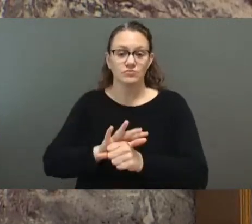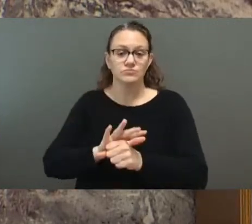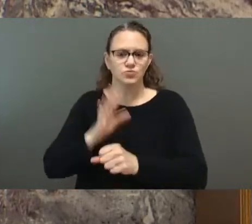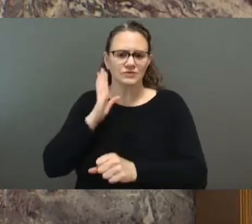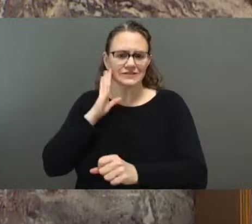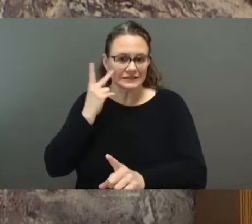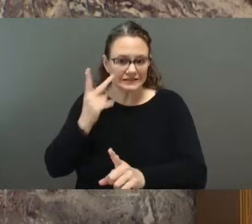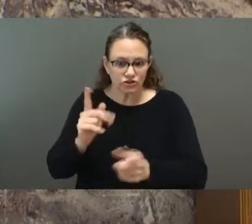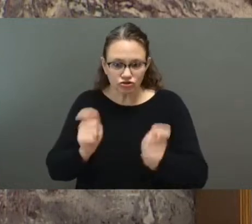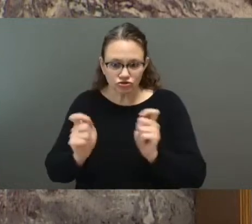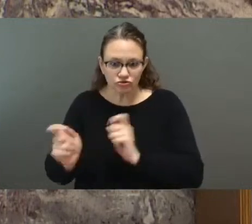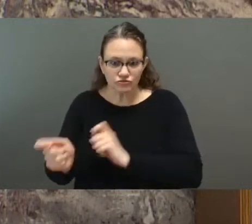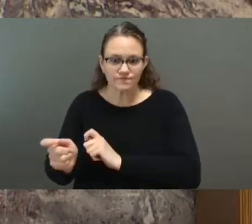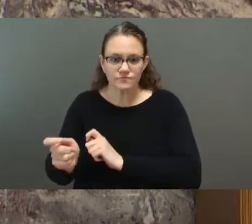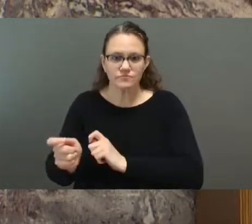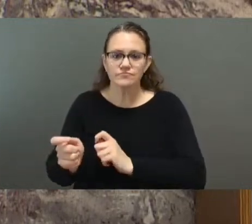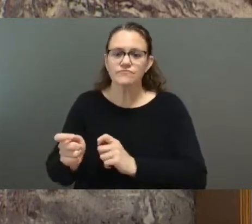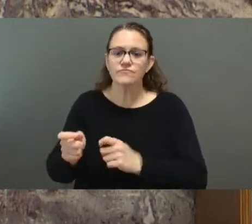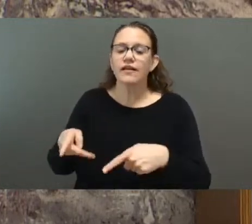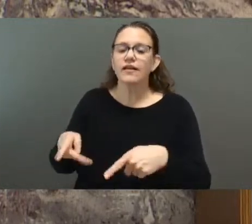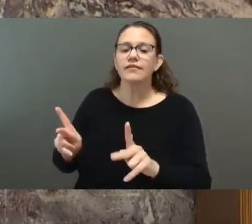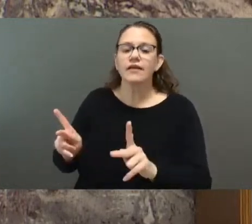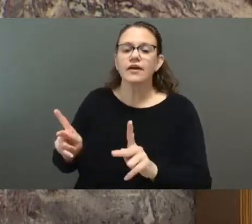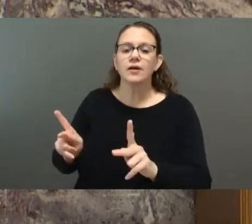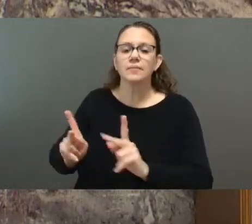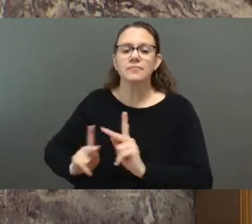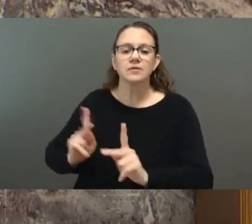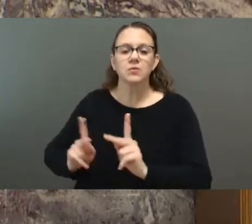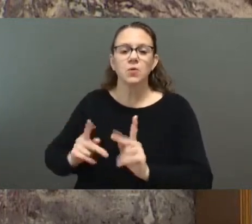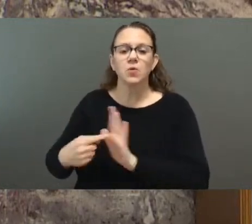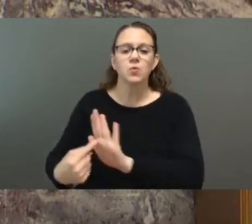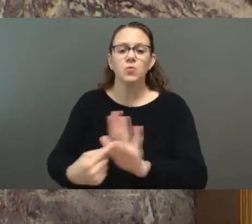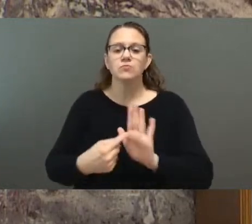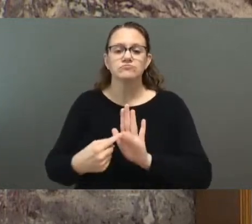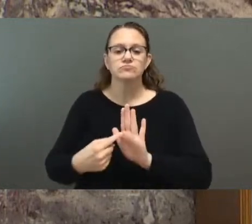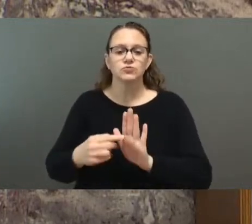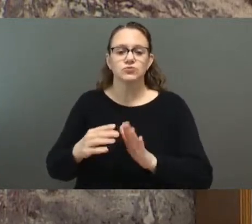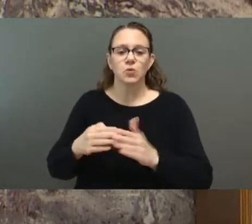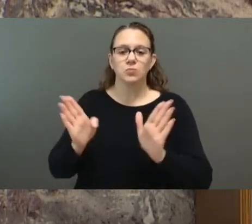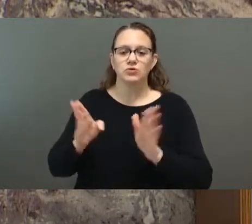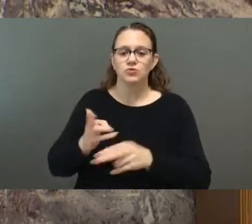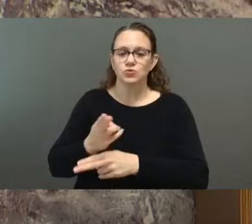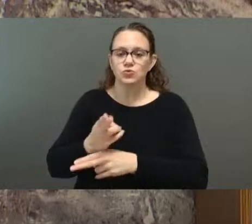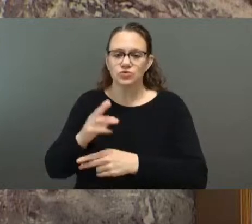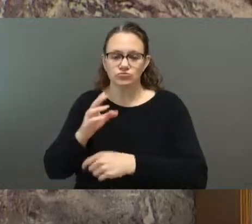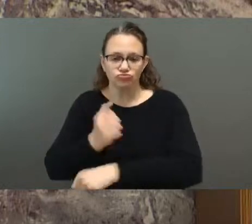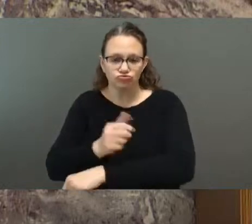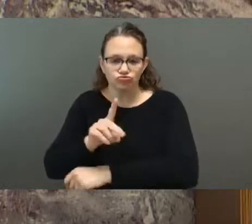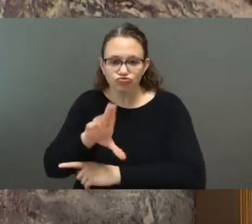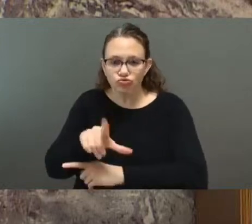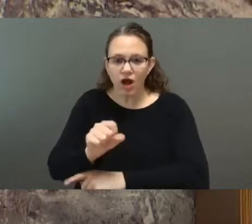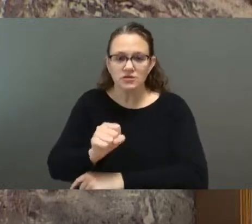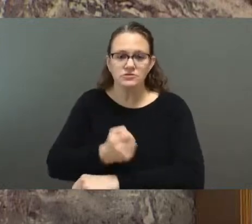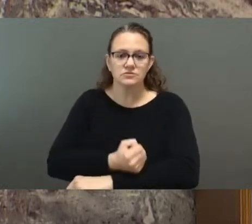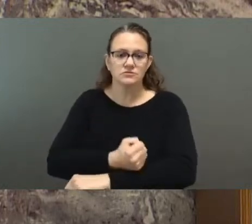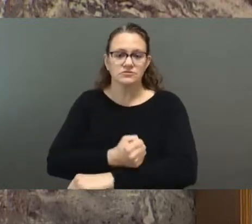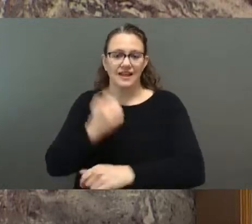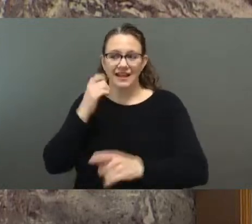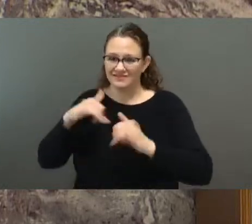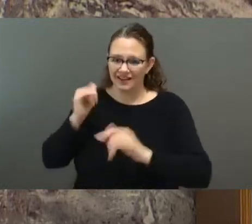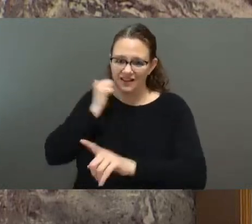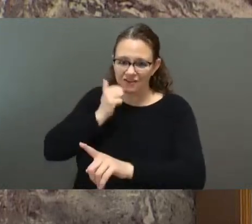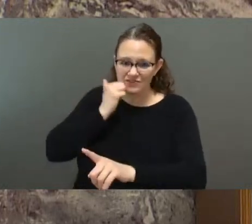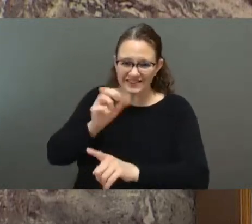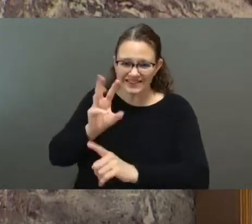has unleashed chaos. Meanwhile, 6 lives a day are still lost. At the same time, life has